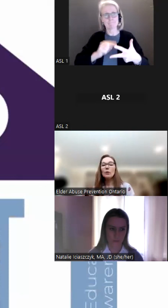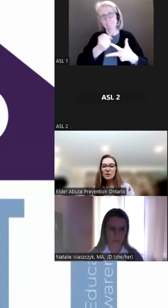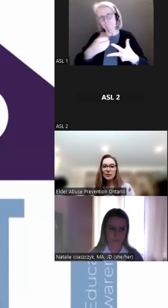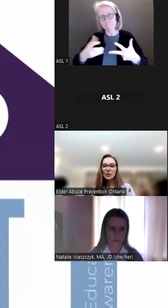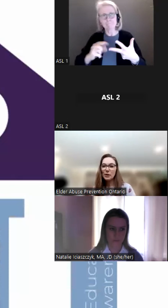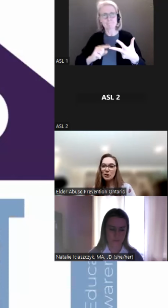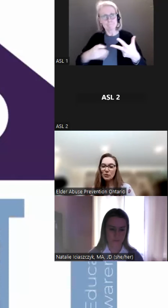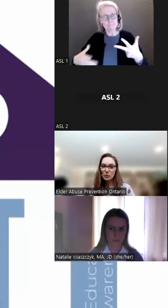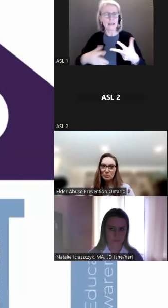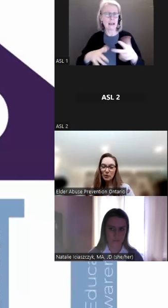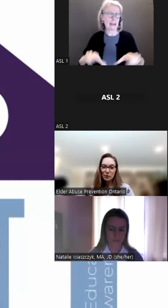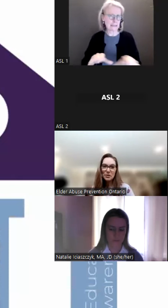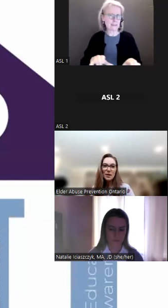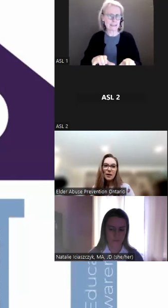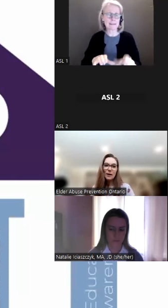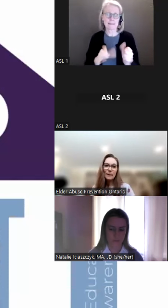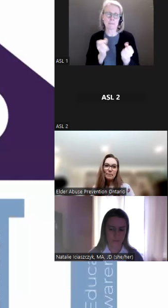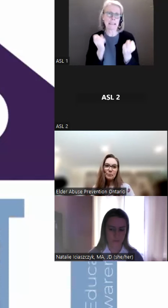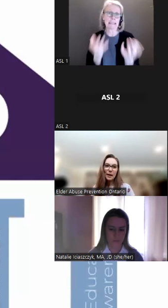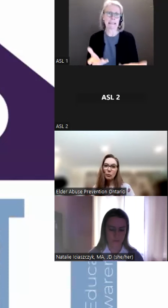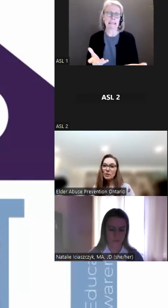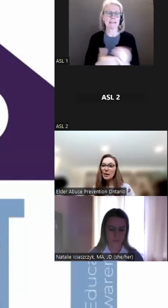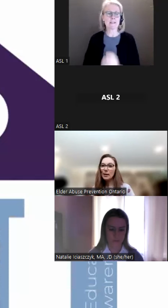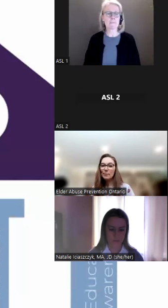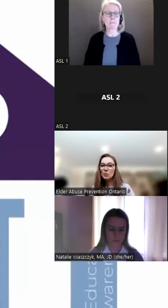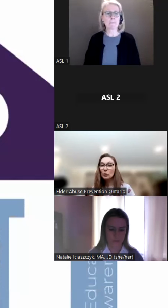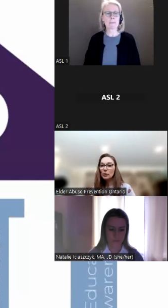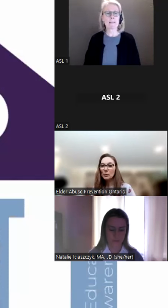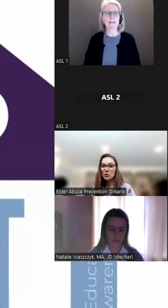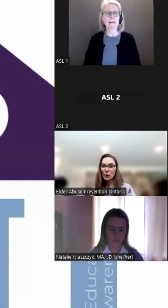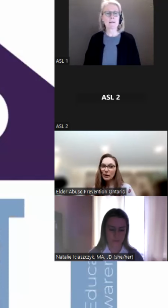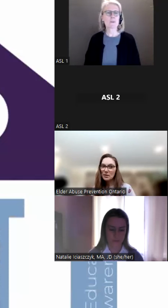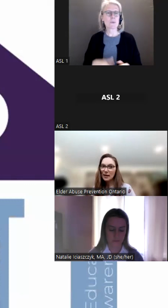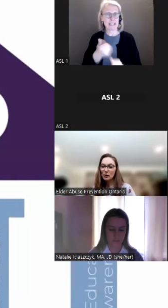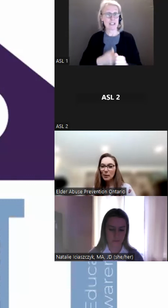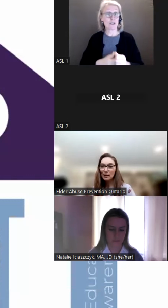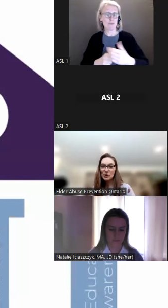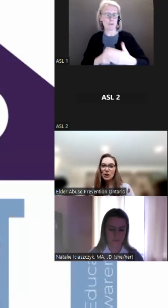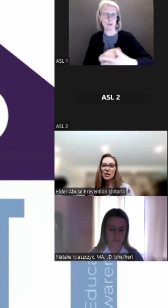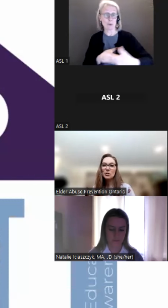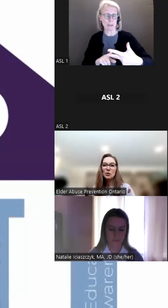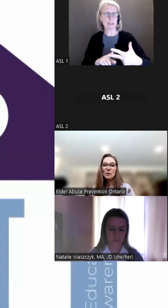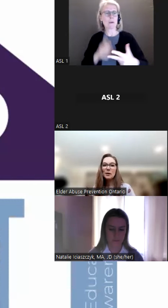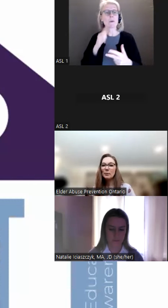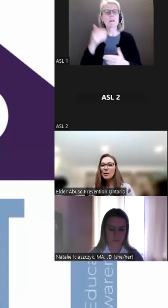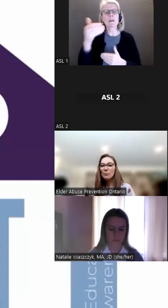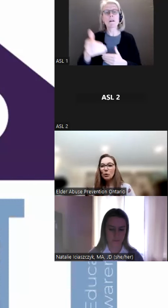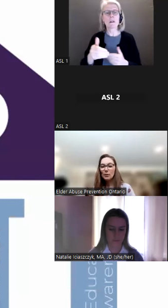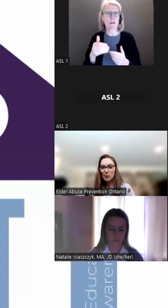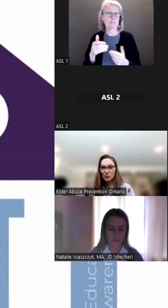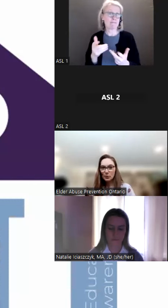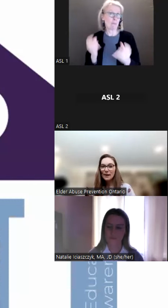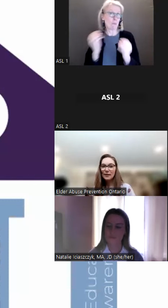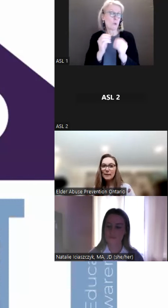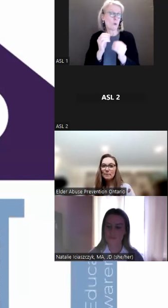are involved in under each of those pillars. And what's coming up is World Elder Abuse Awareness Day under public education. So you'll be hearing